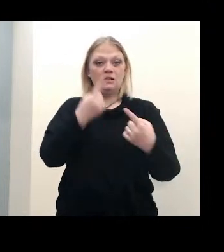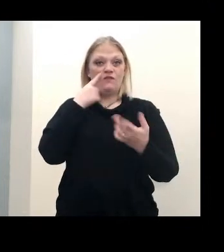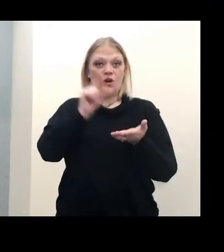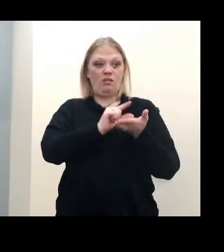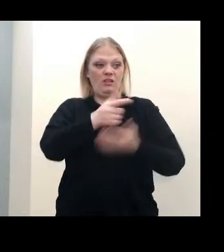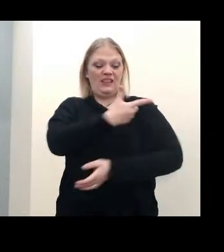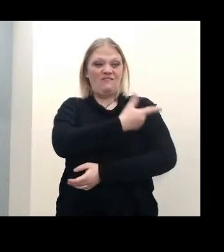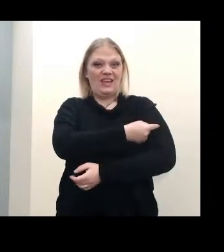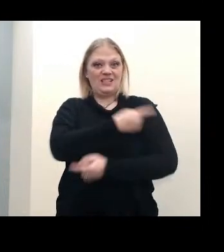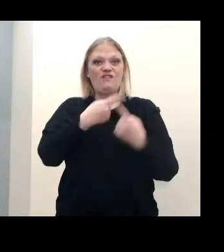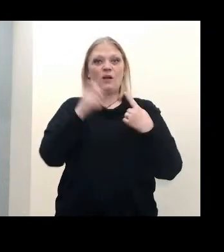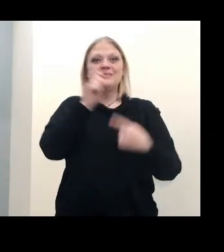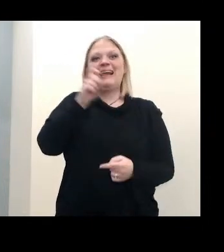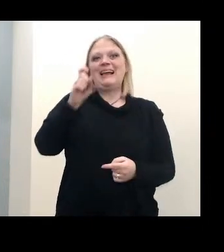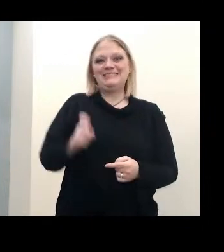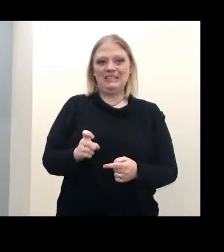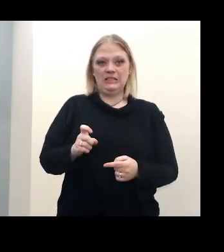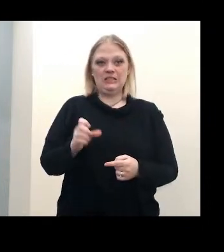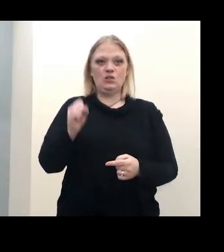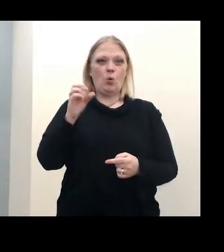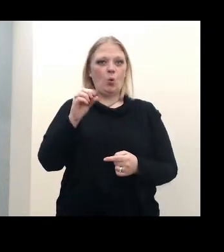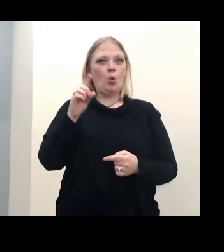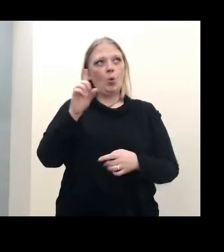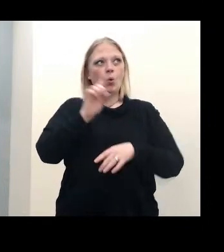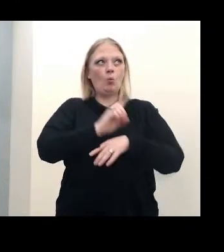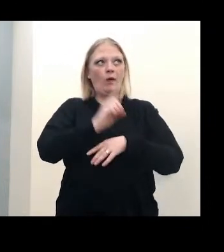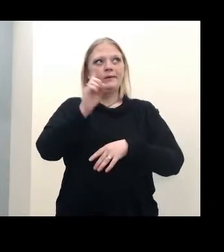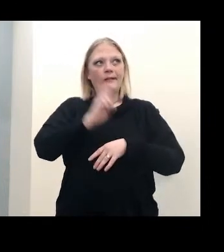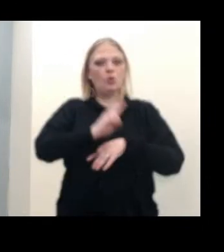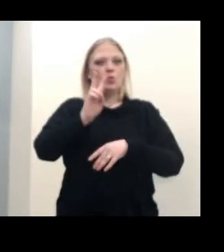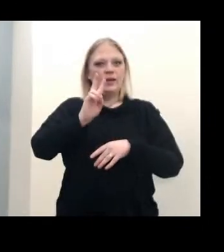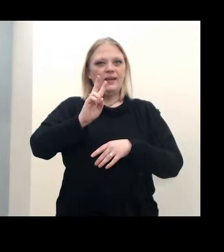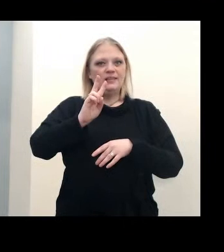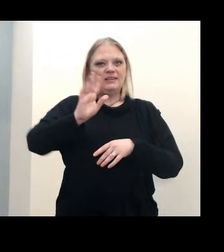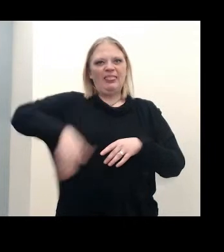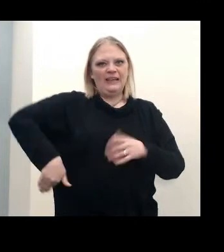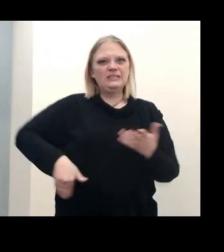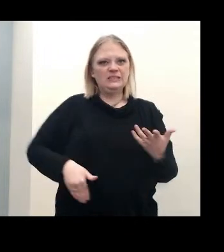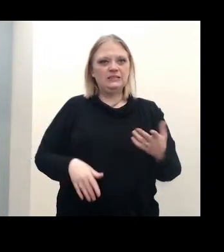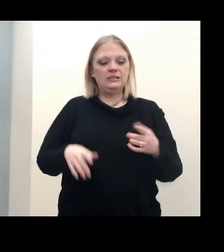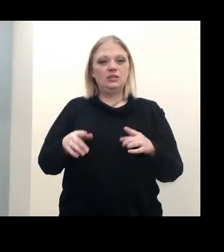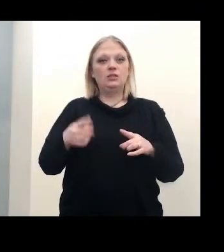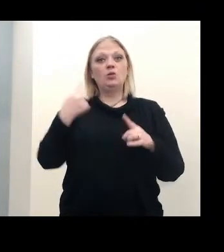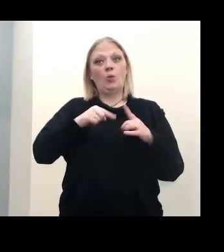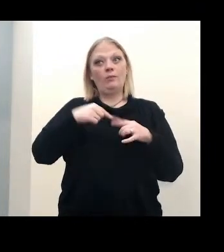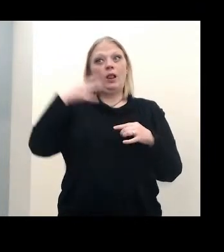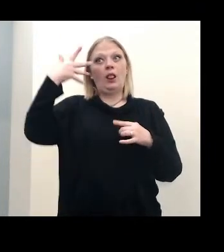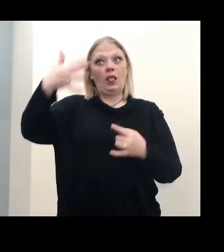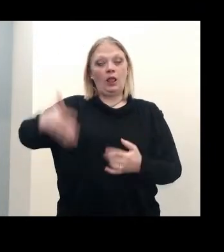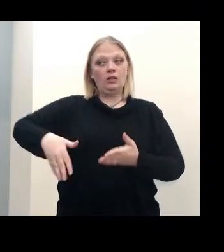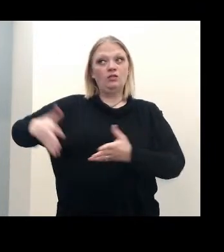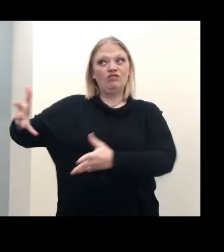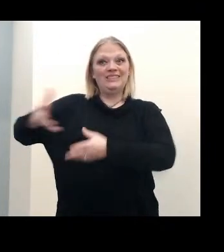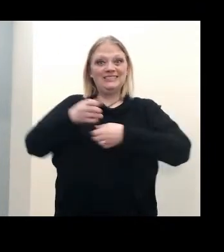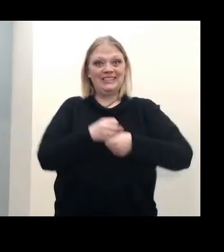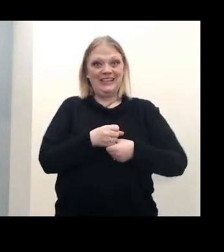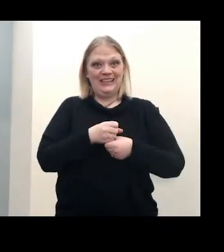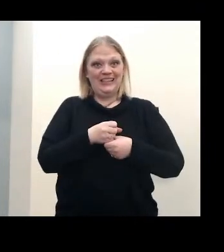that these shipments will be 1 or 2 days late. However, when we do eventually receive the shipments, we are going to